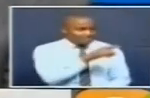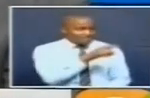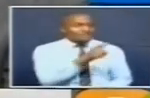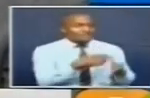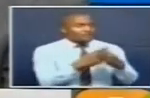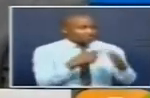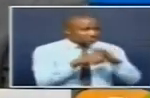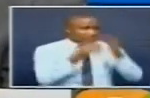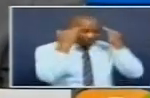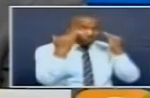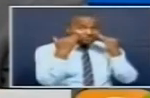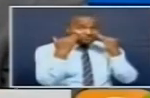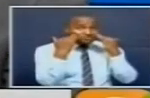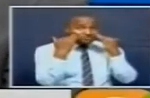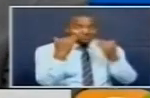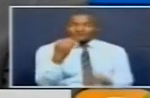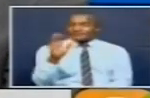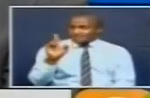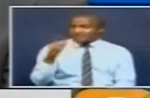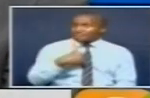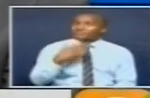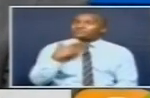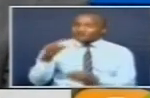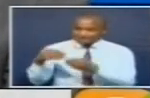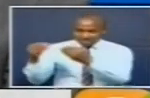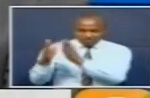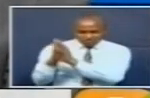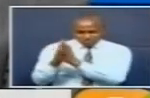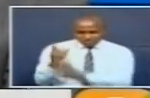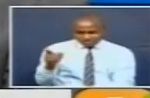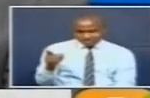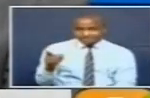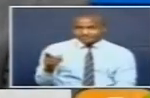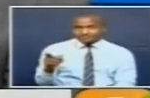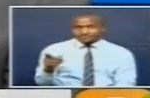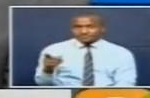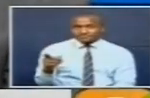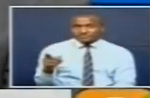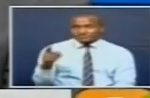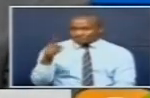isn't it? Right. I'll give you a little bit of background about this tender. in